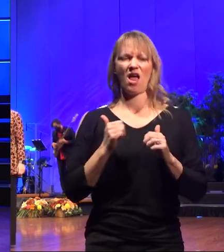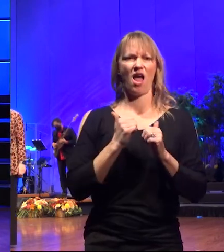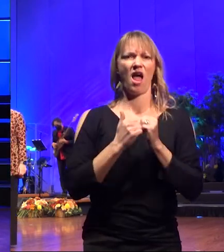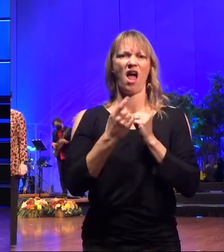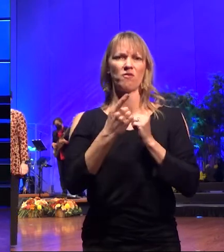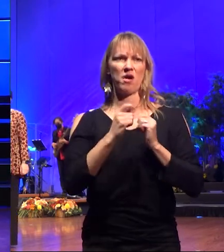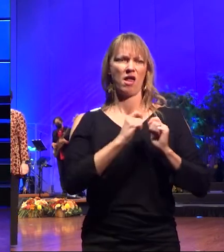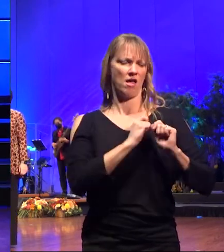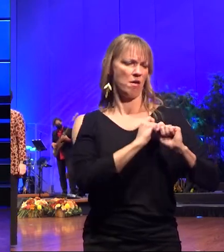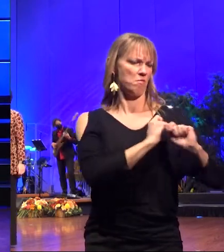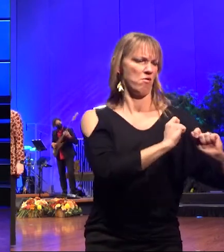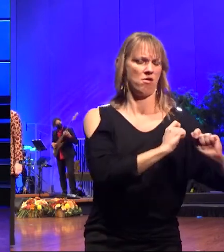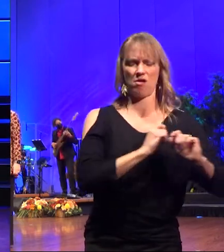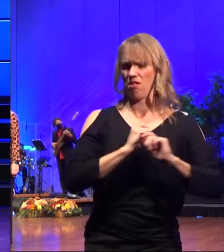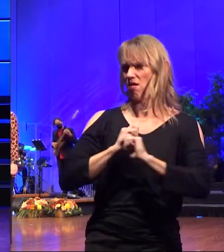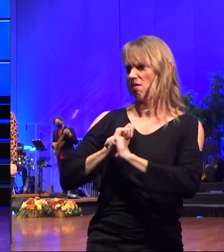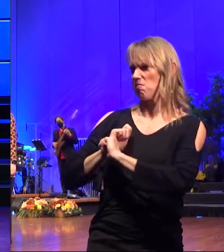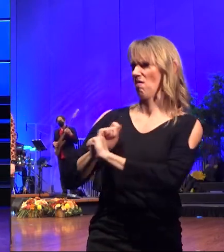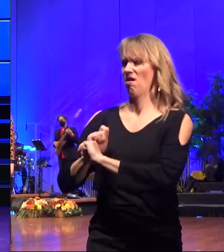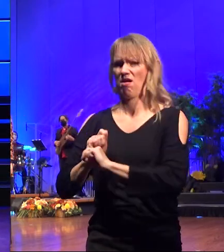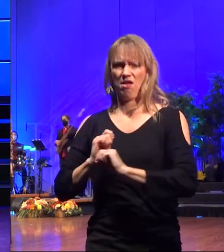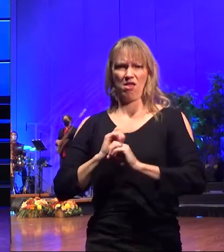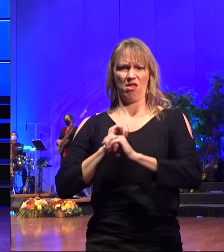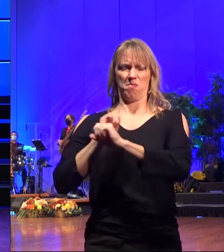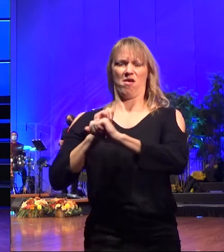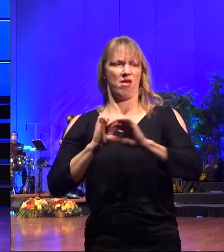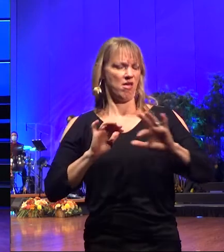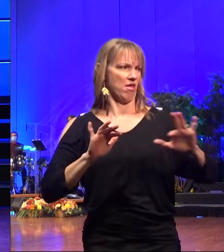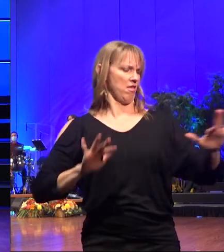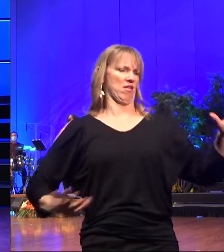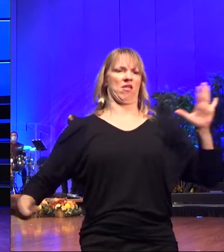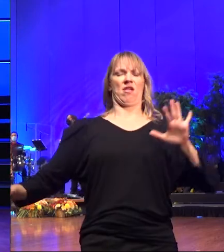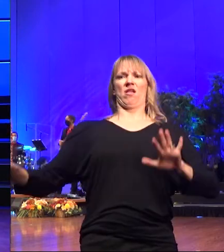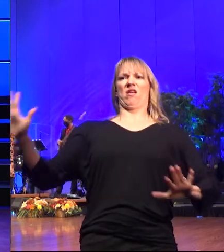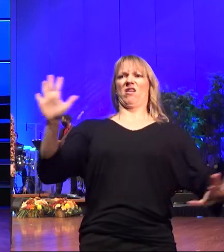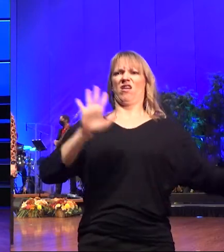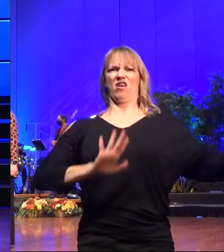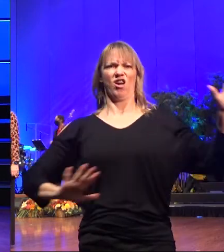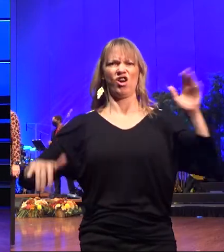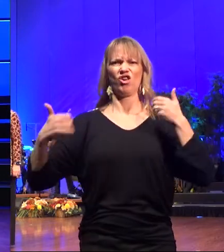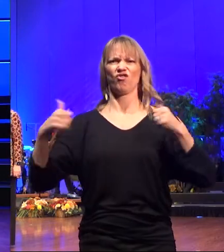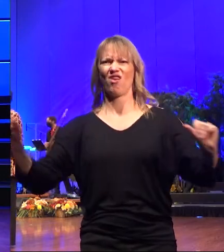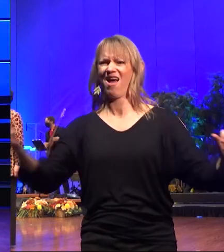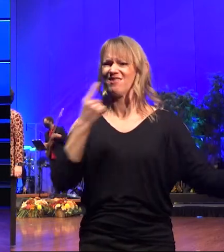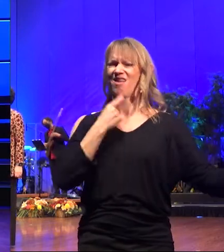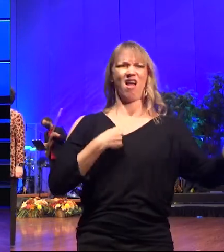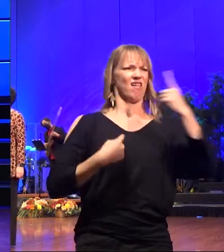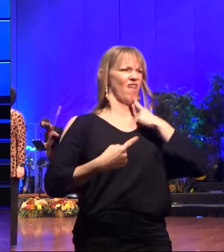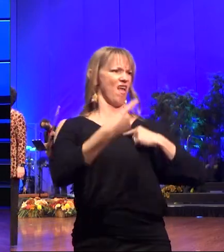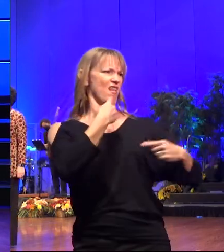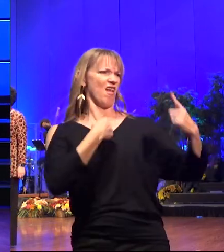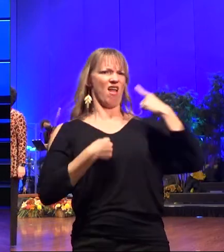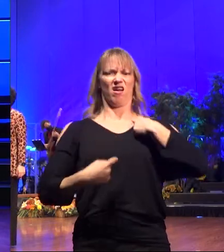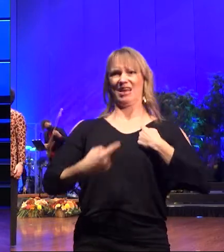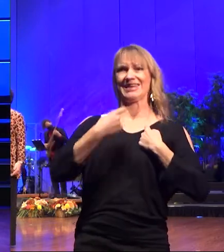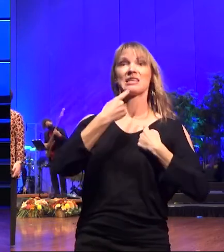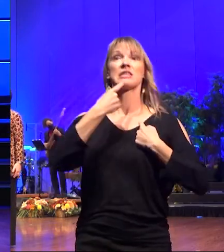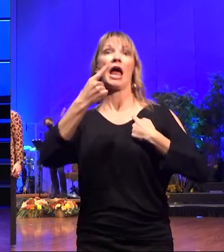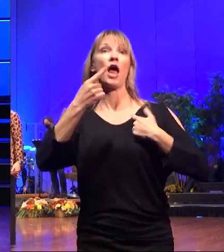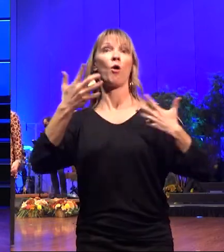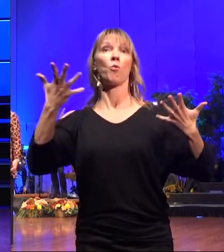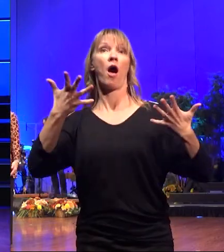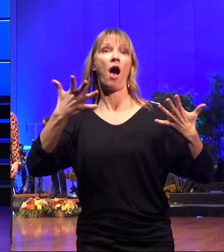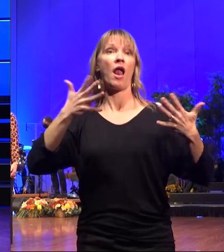Everybody pulling me in all kinds of directions, try to tell me what to